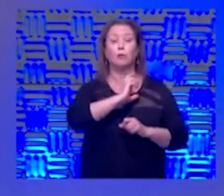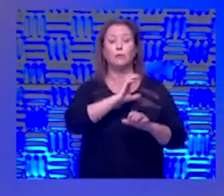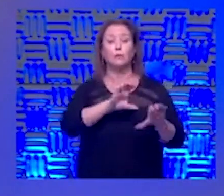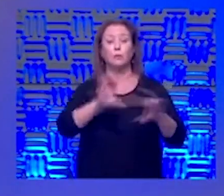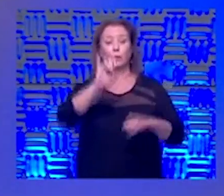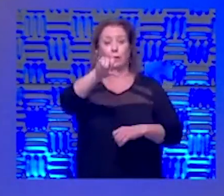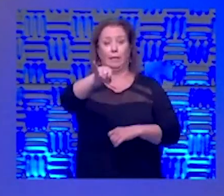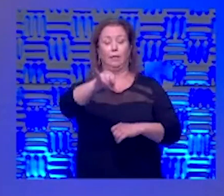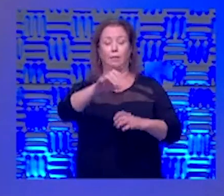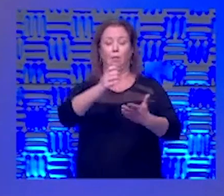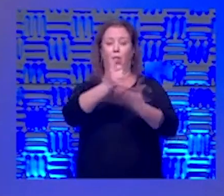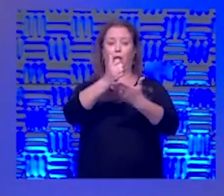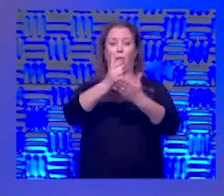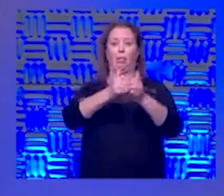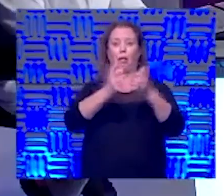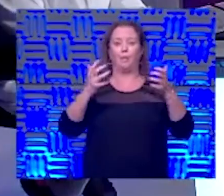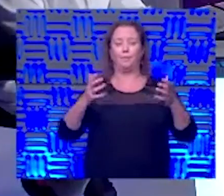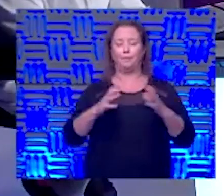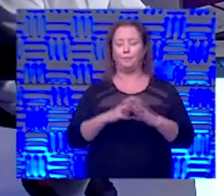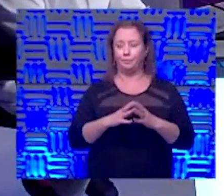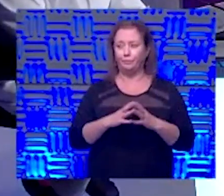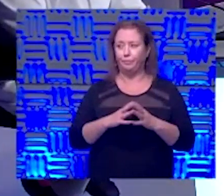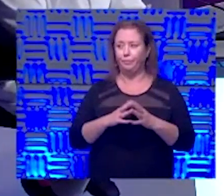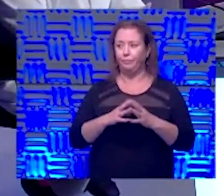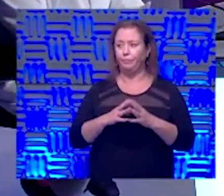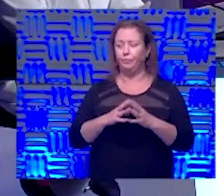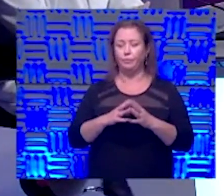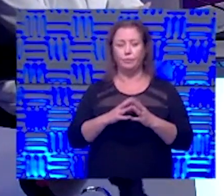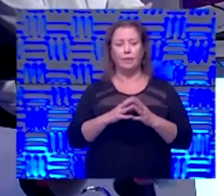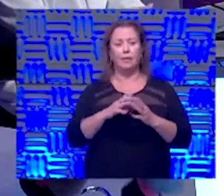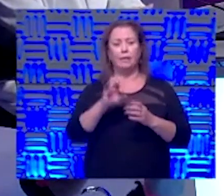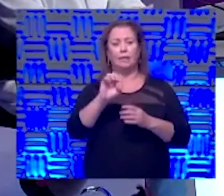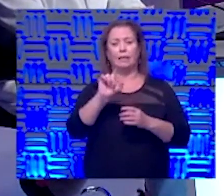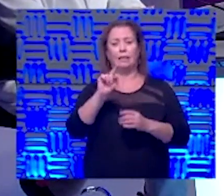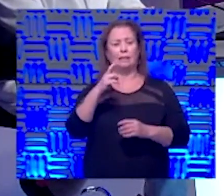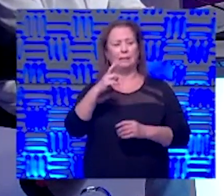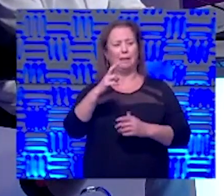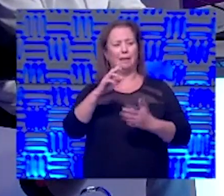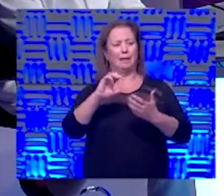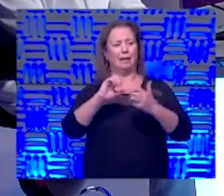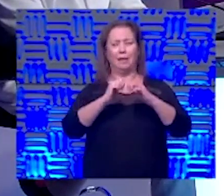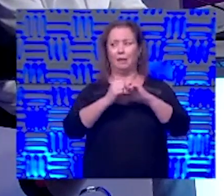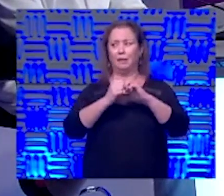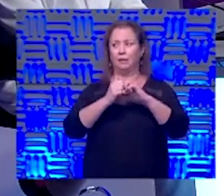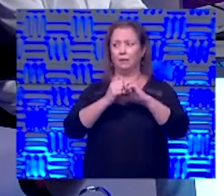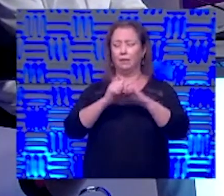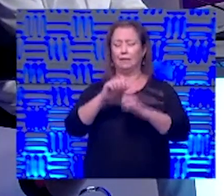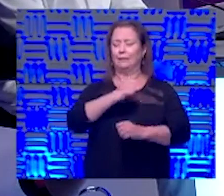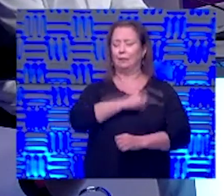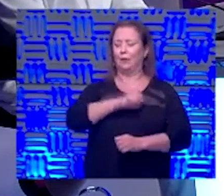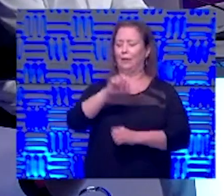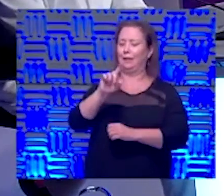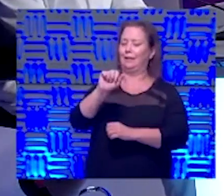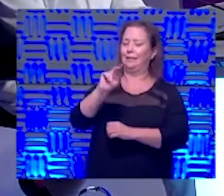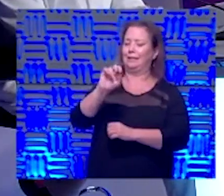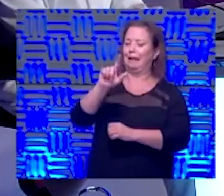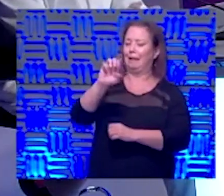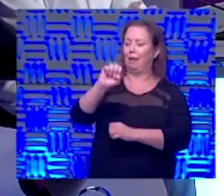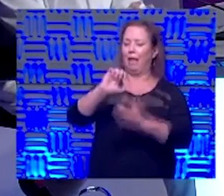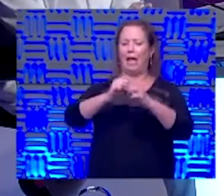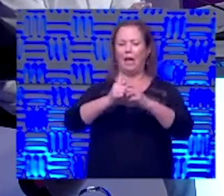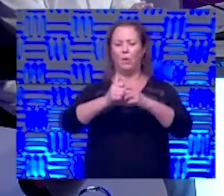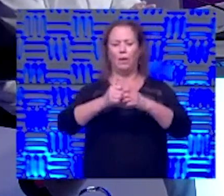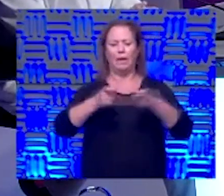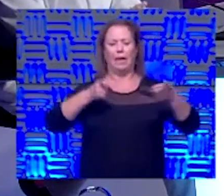things, that will help all the more. Elizabeth, how do we handle the anxiety around this question? Elizabeth, sorry. Danielle, how do we handle